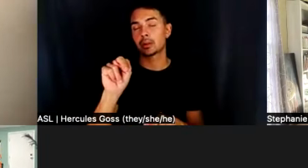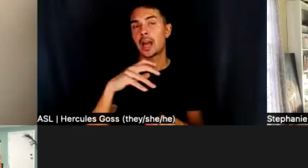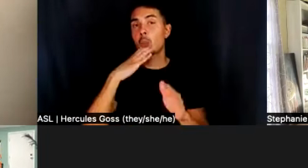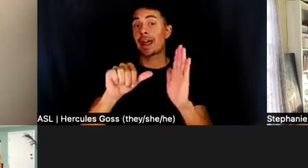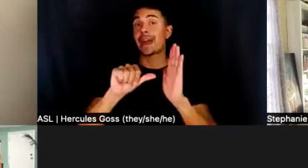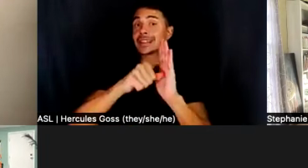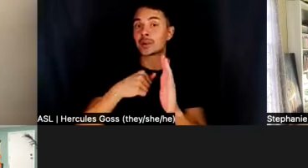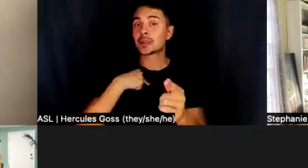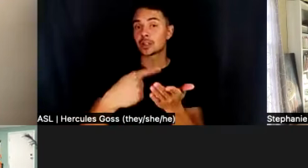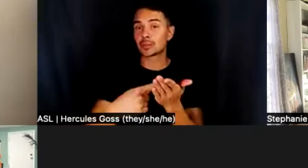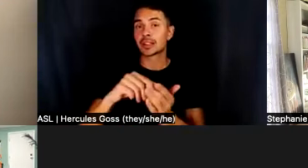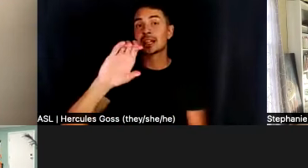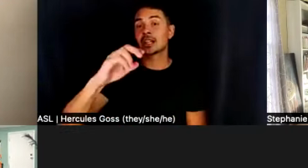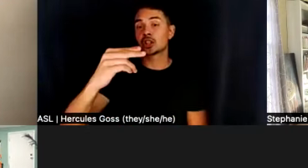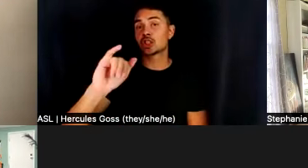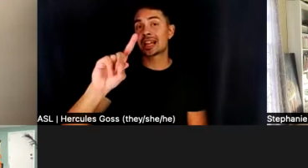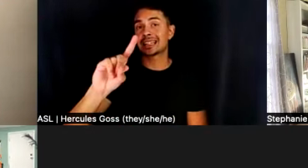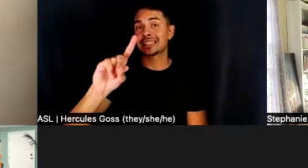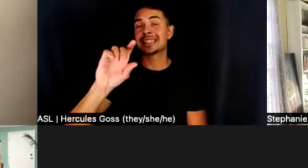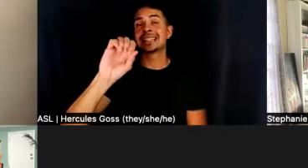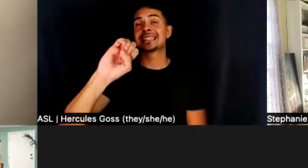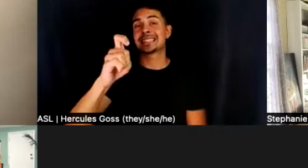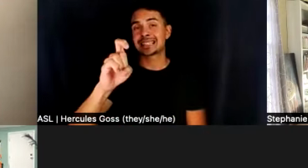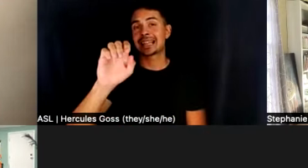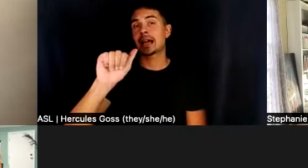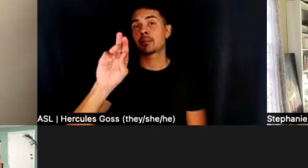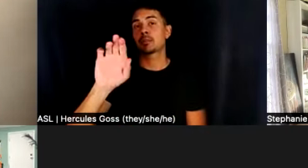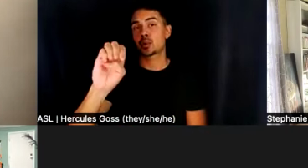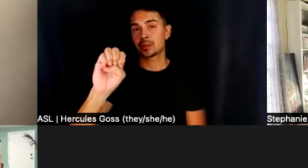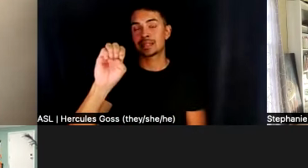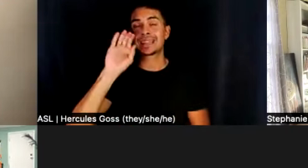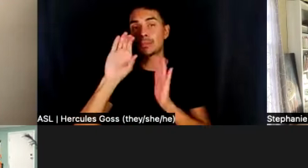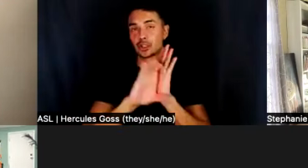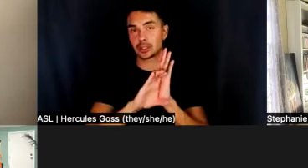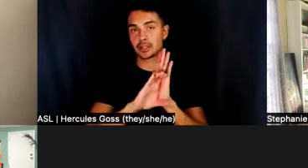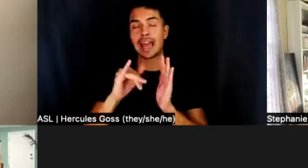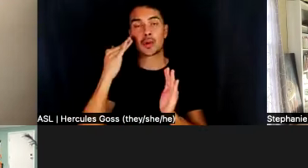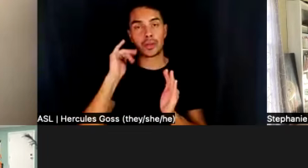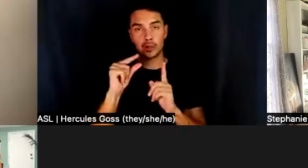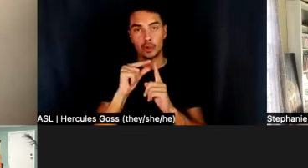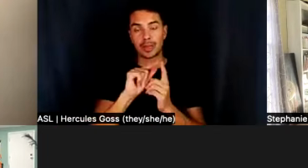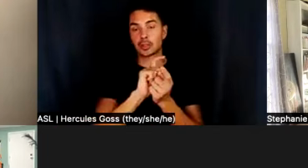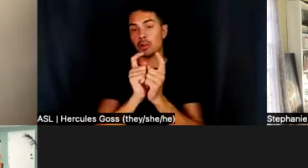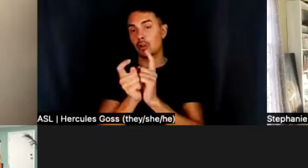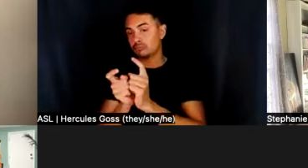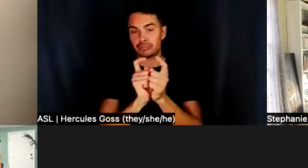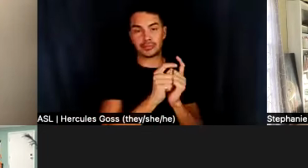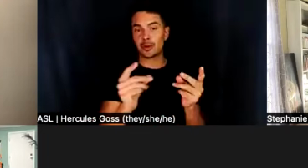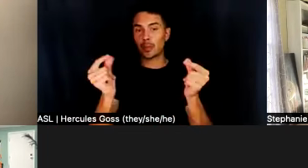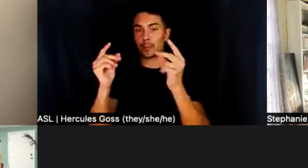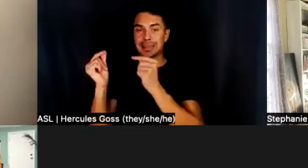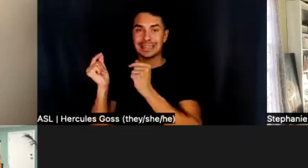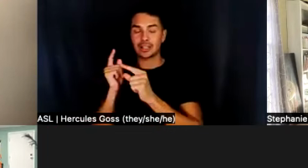we're talking about child sex abuse images. And I know that terminology changes very